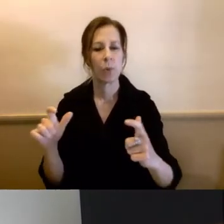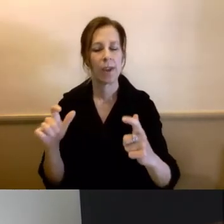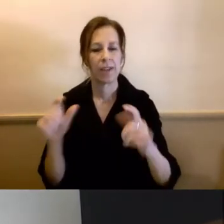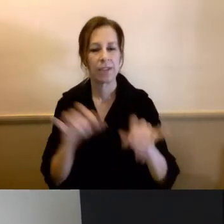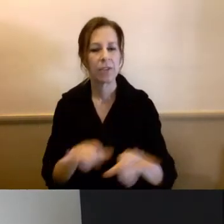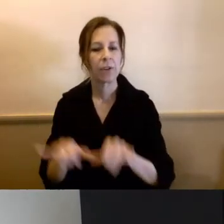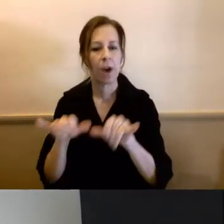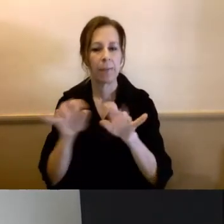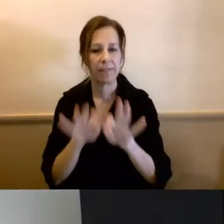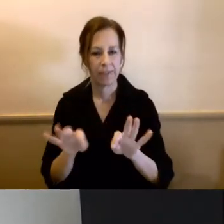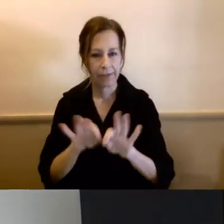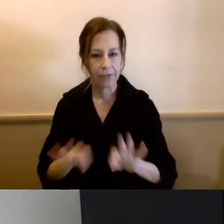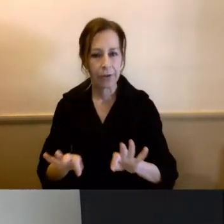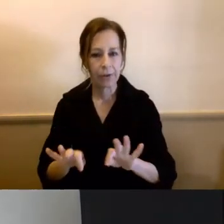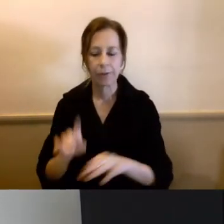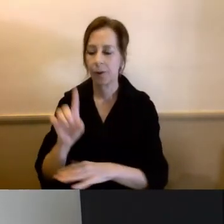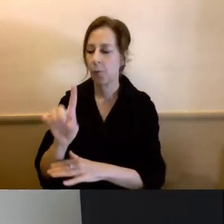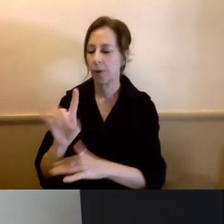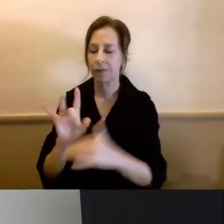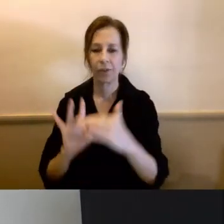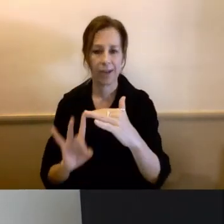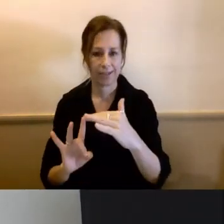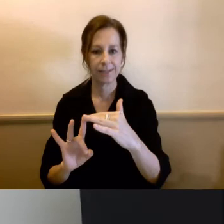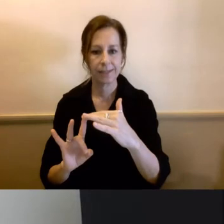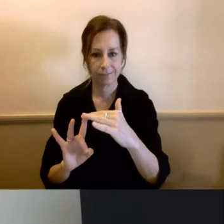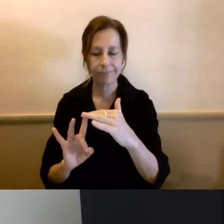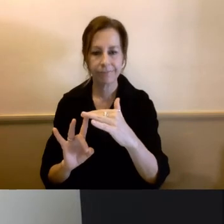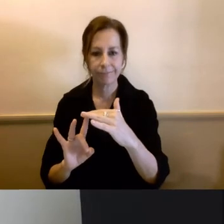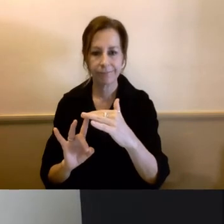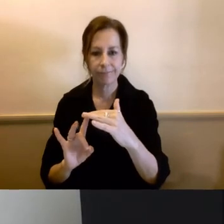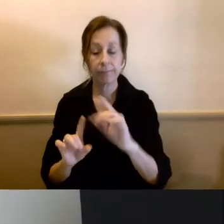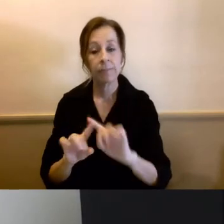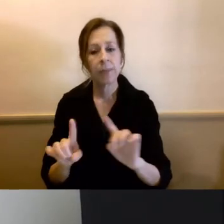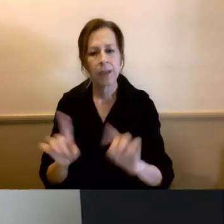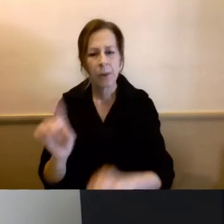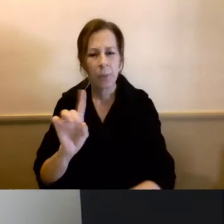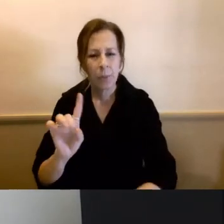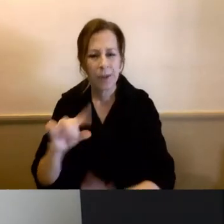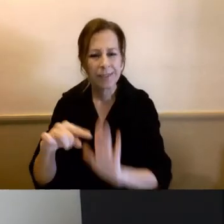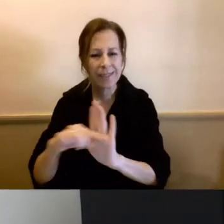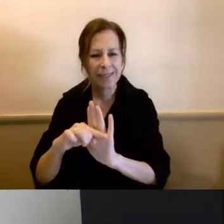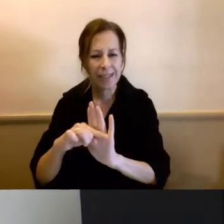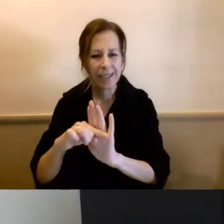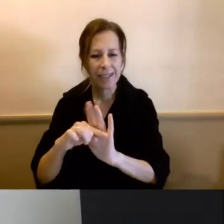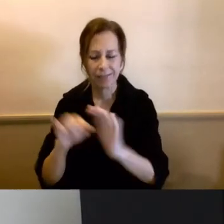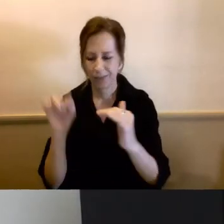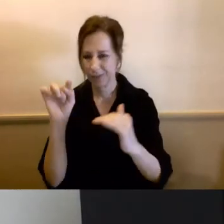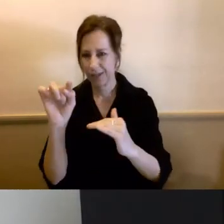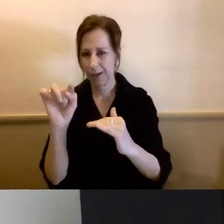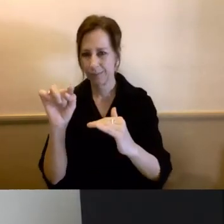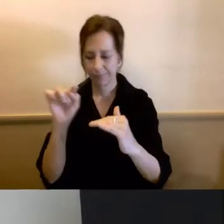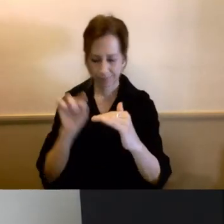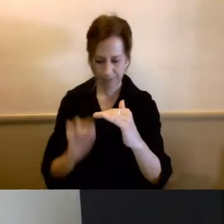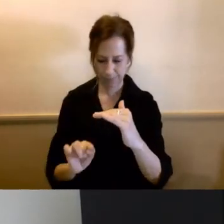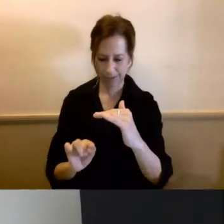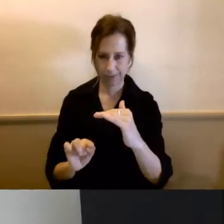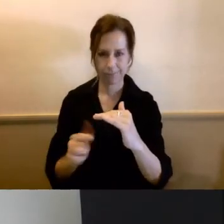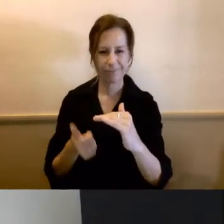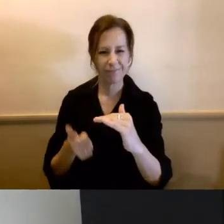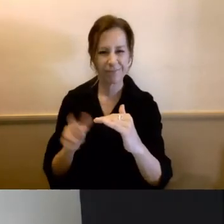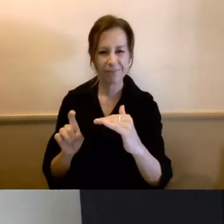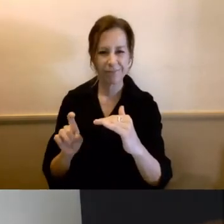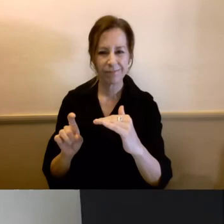So it'll be 1 over 8, right? But where do I put this negative? Do I put it on top or on the